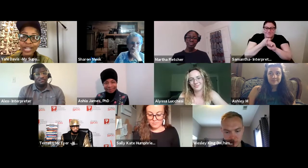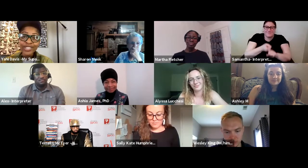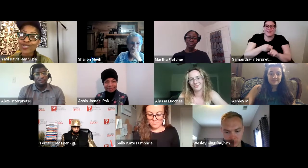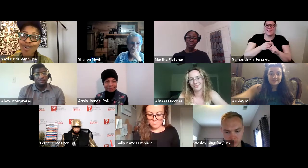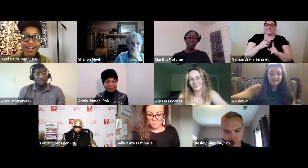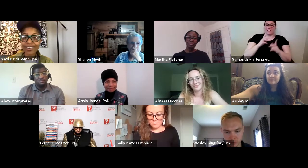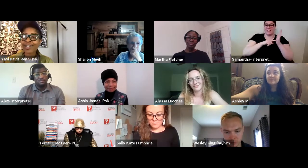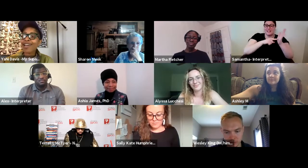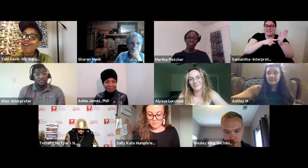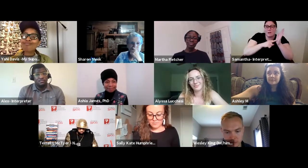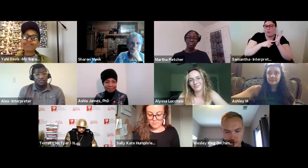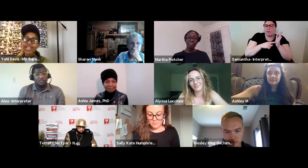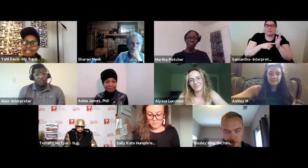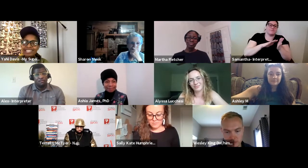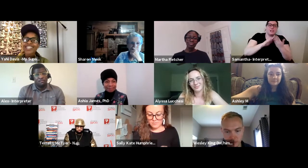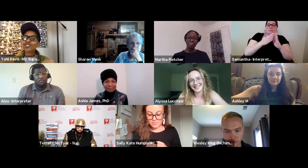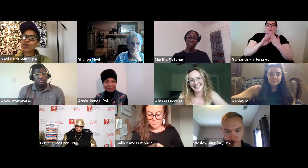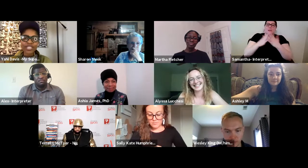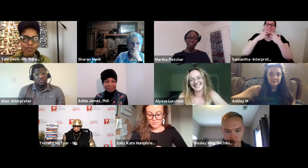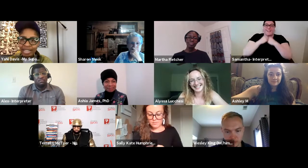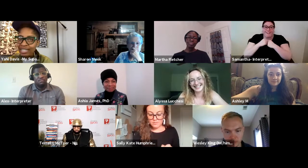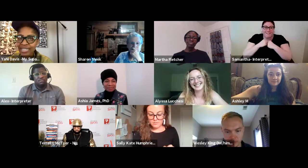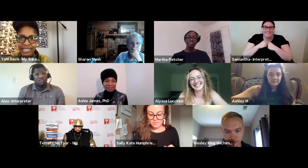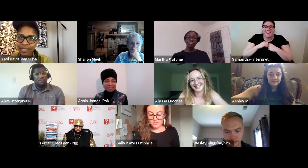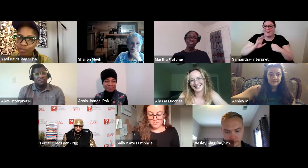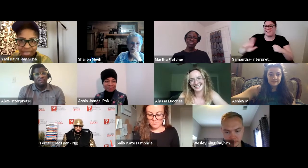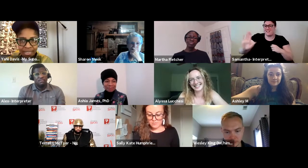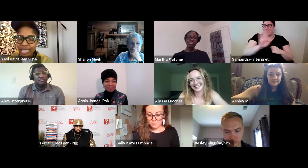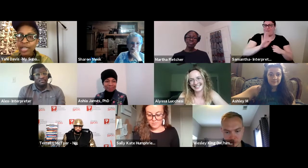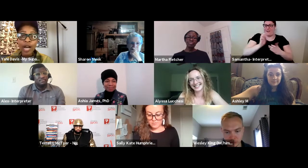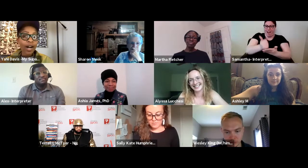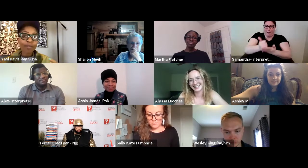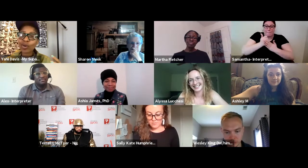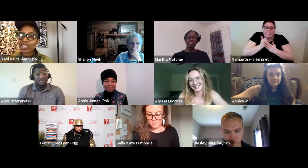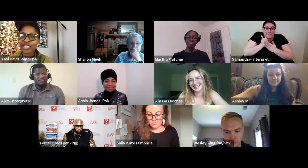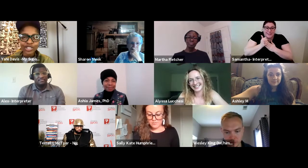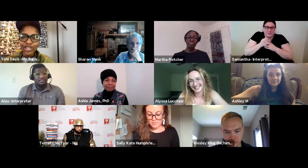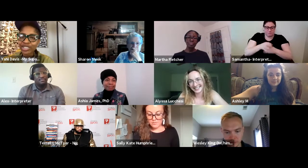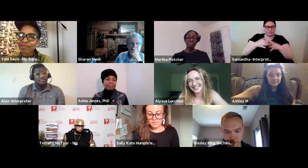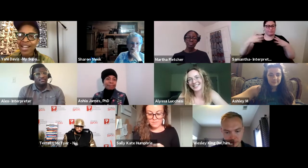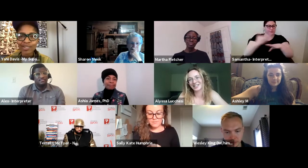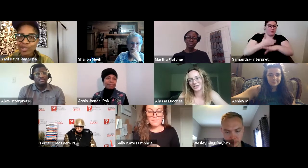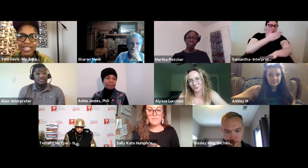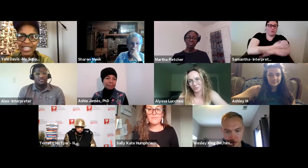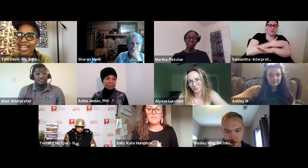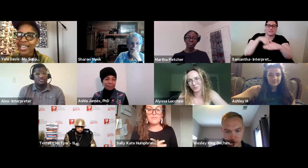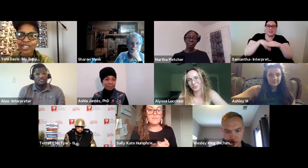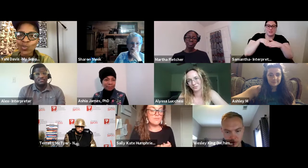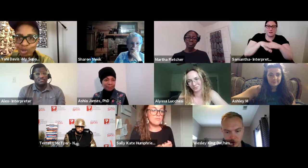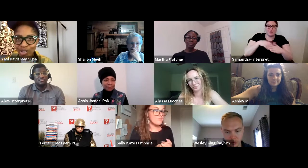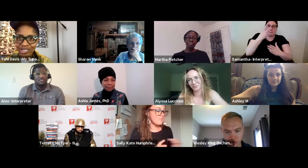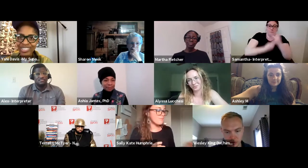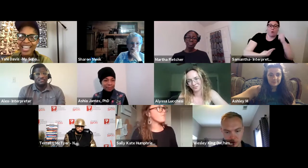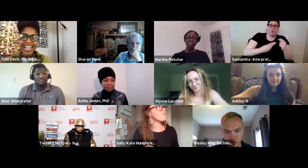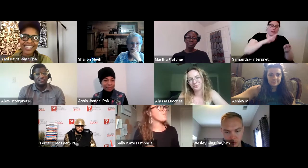for the ways you all are going to help me to expand accessibility, both in the church, in my community, and